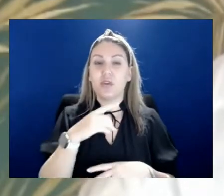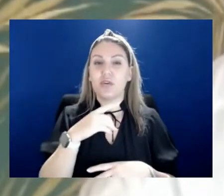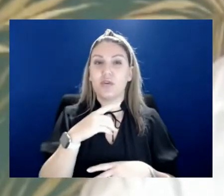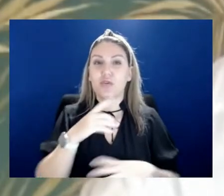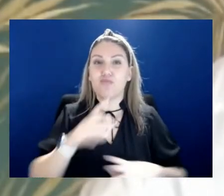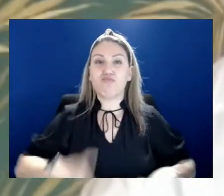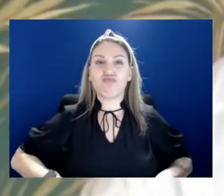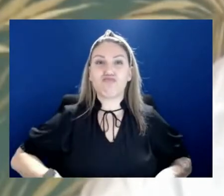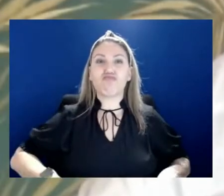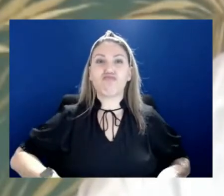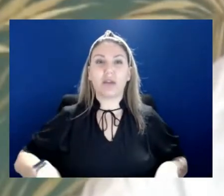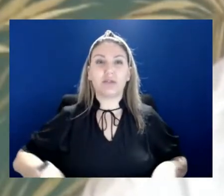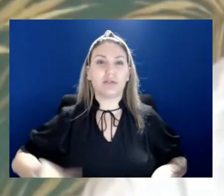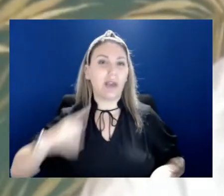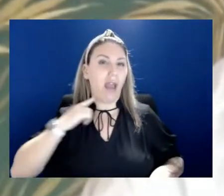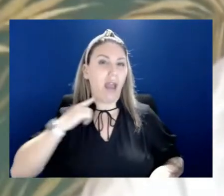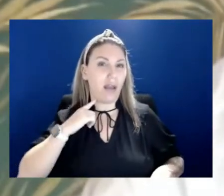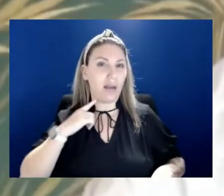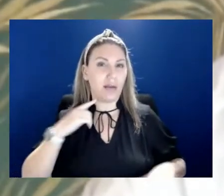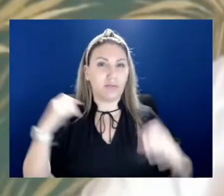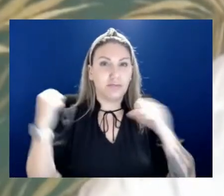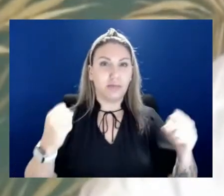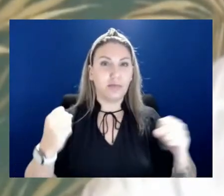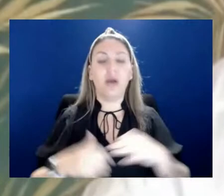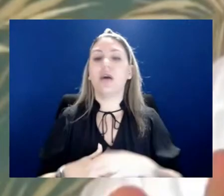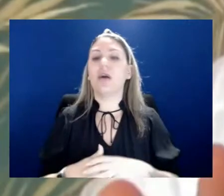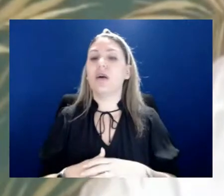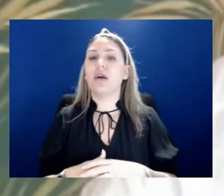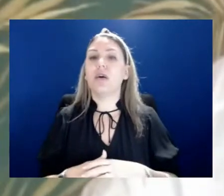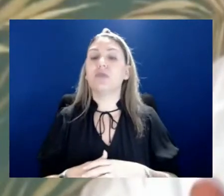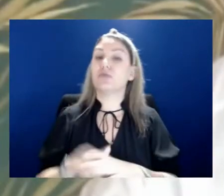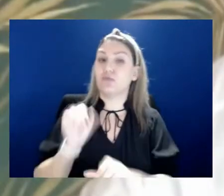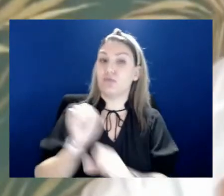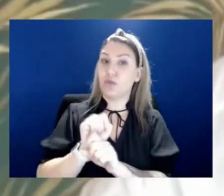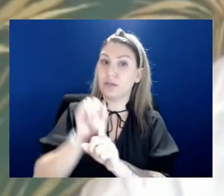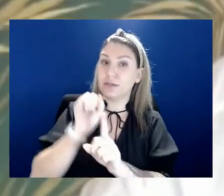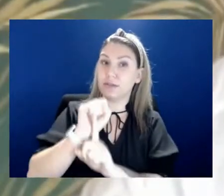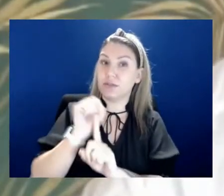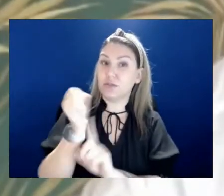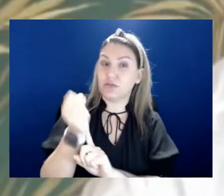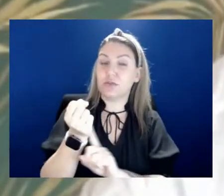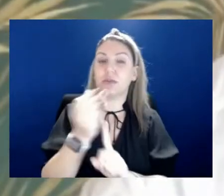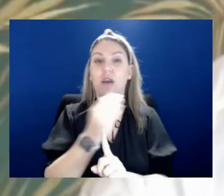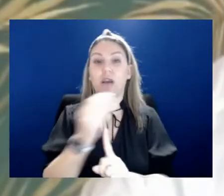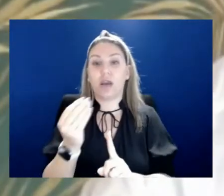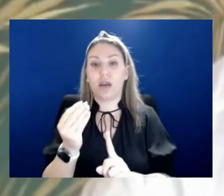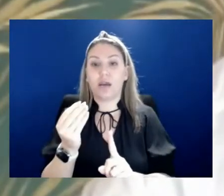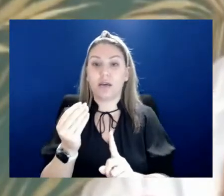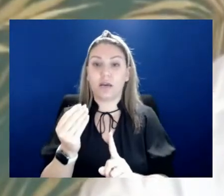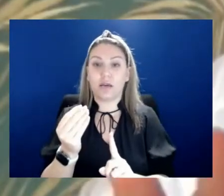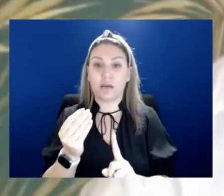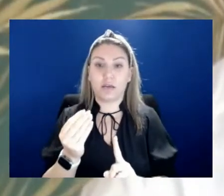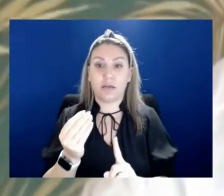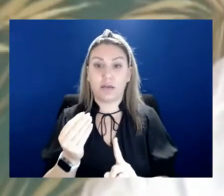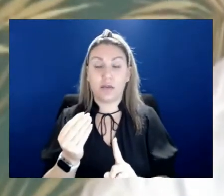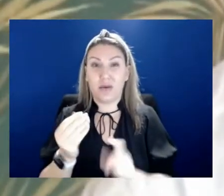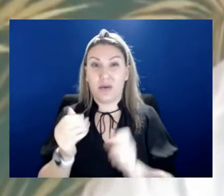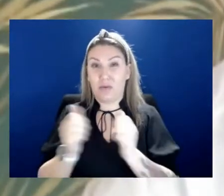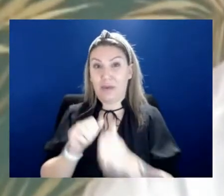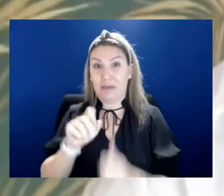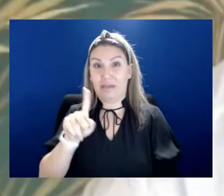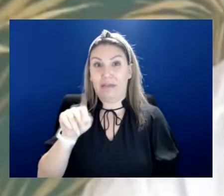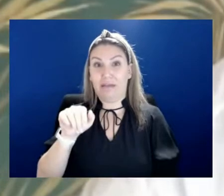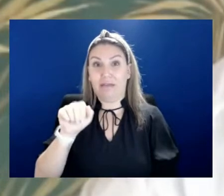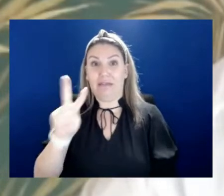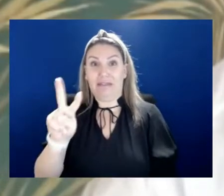it's working in this situation, and we, when was occupied Kiev region, we living in